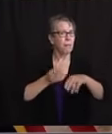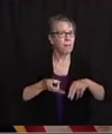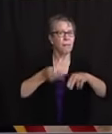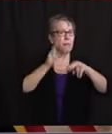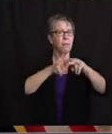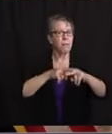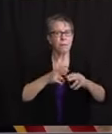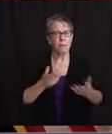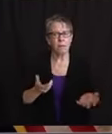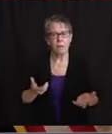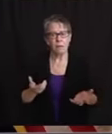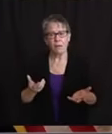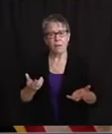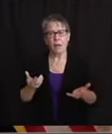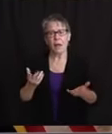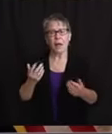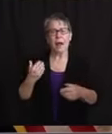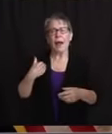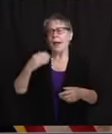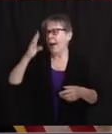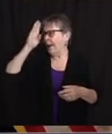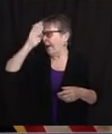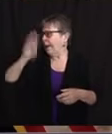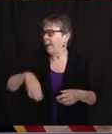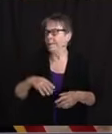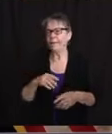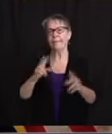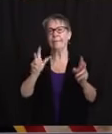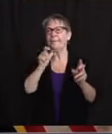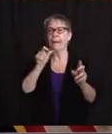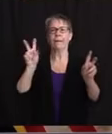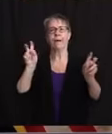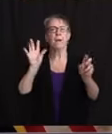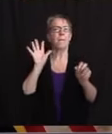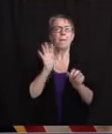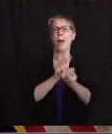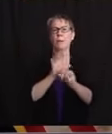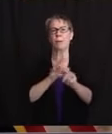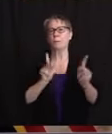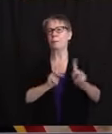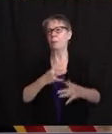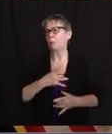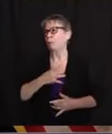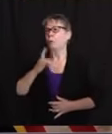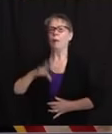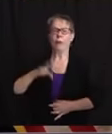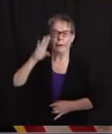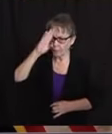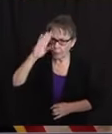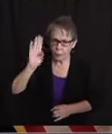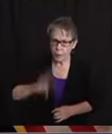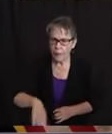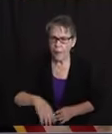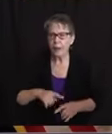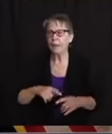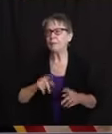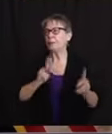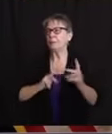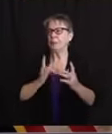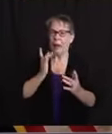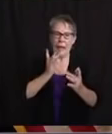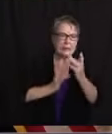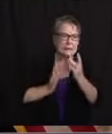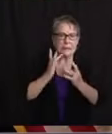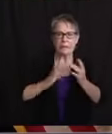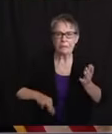that folks are under right now. That's not in question. It never has been in question. But we need a state that's standing here